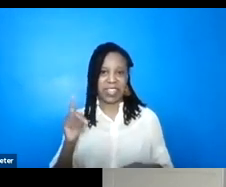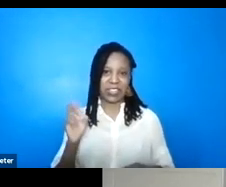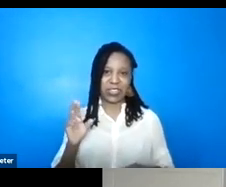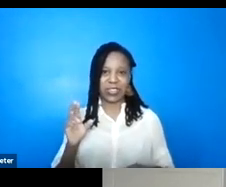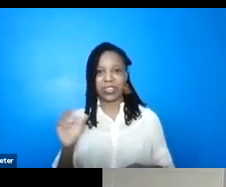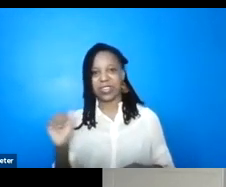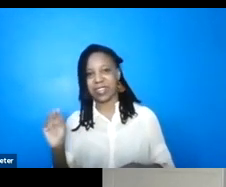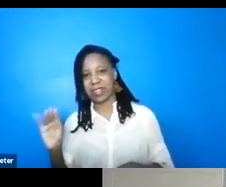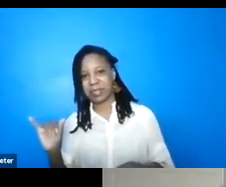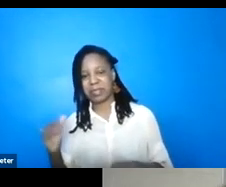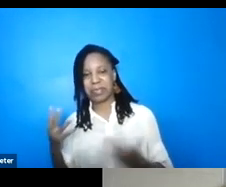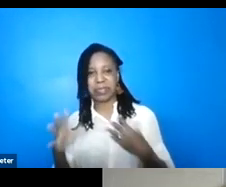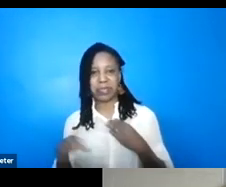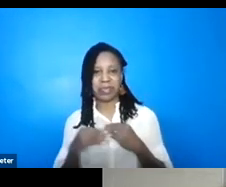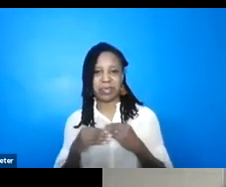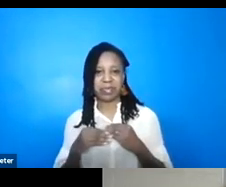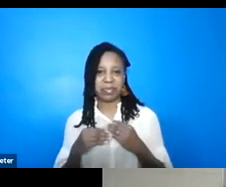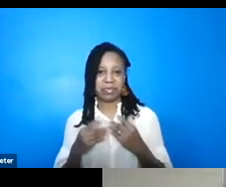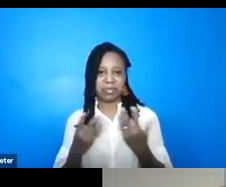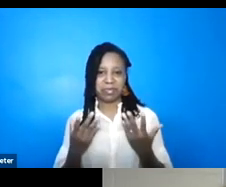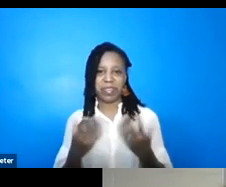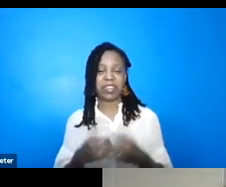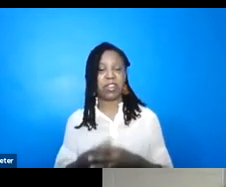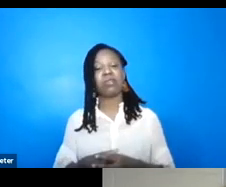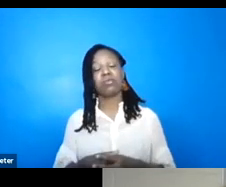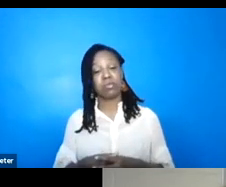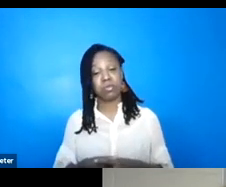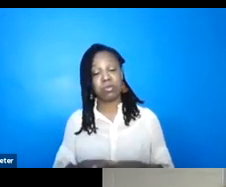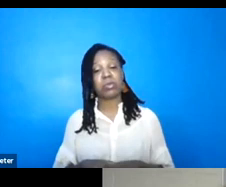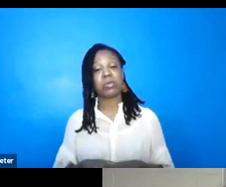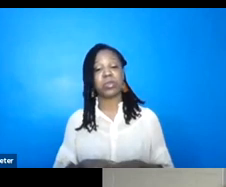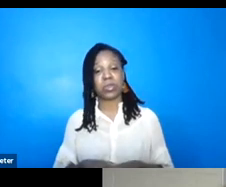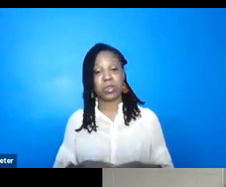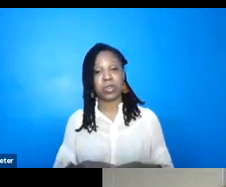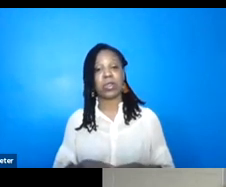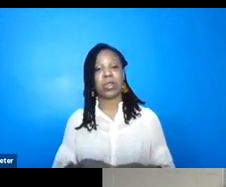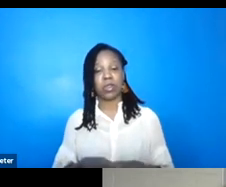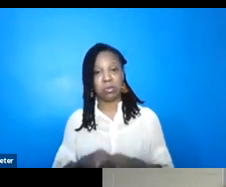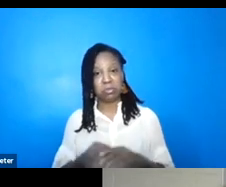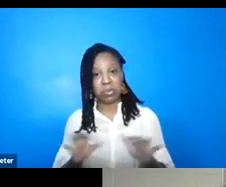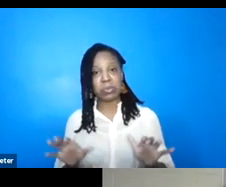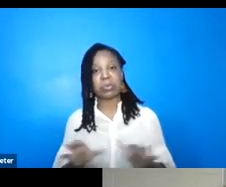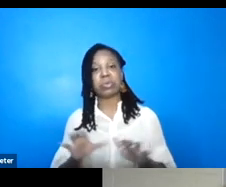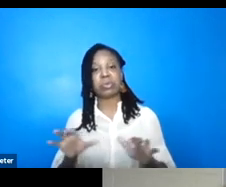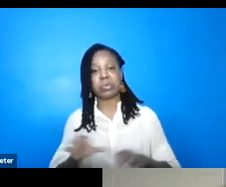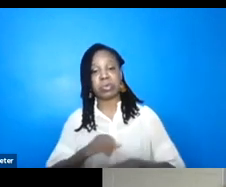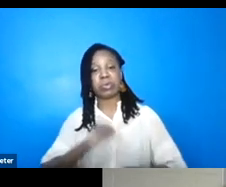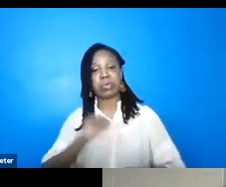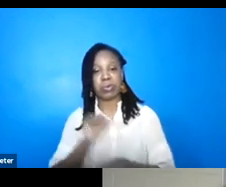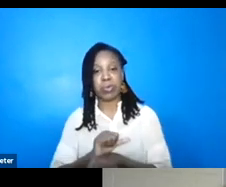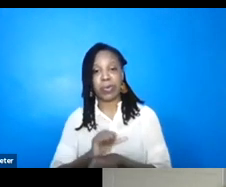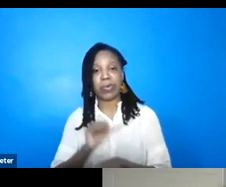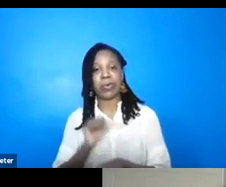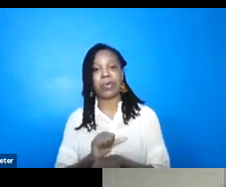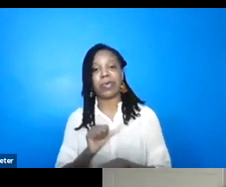It's a lot of work, and like you said, a lot of the communities that we know that needs the help, they lack it.